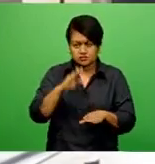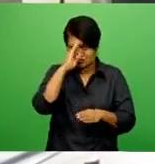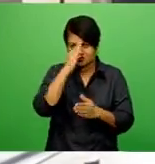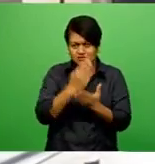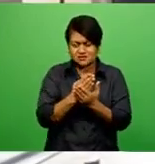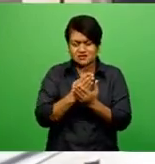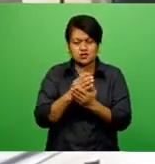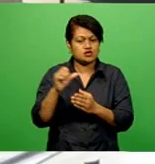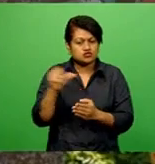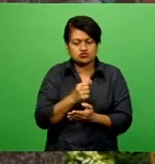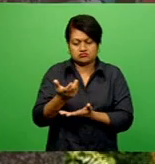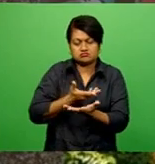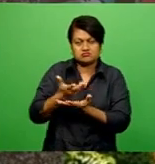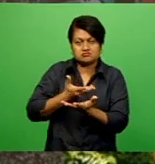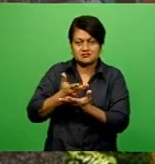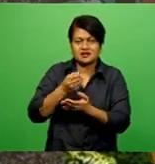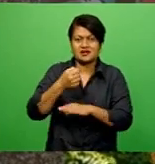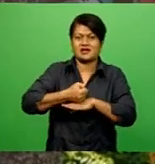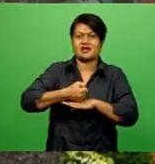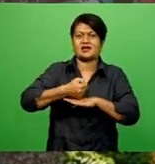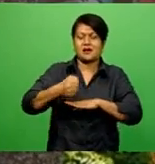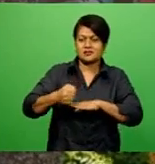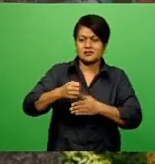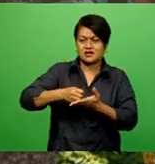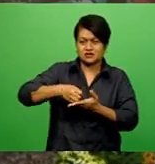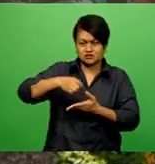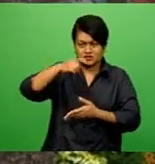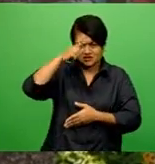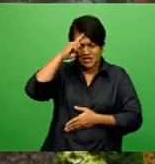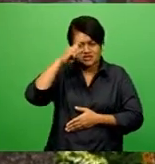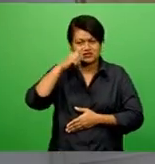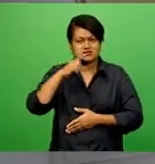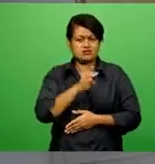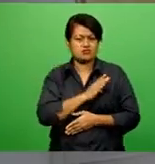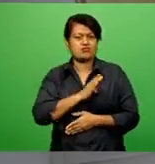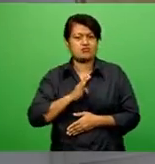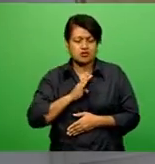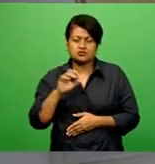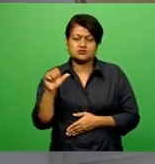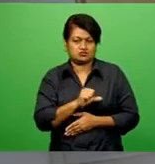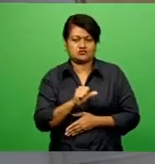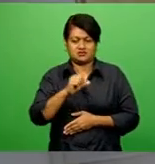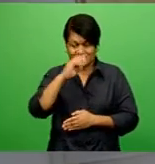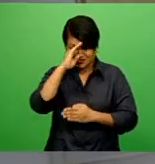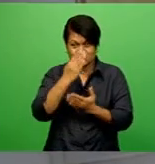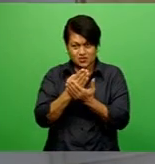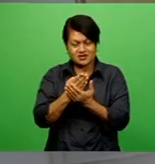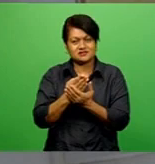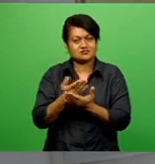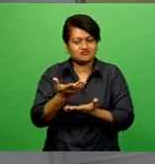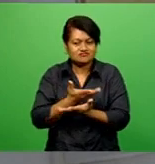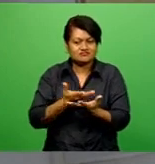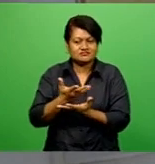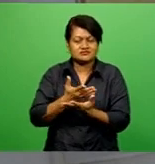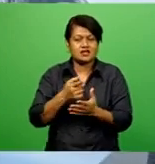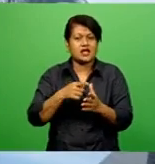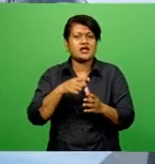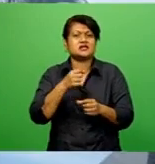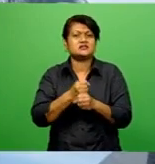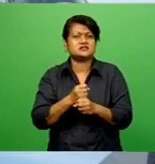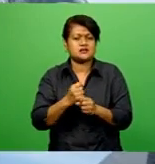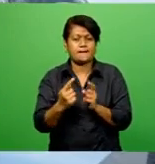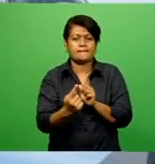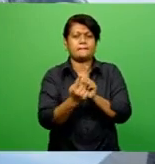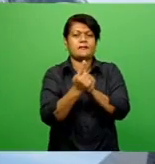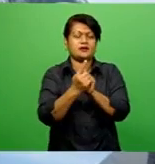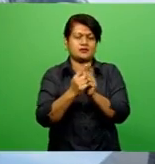should have consulted with the government, educational institutions and students. The Attorney General yesterday met with